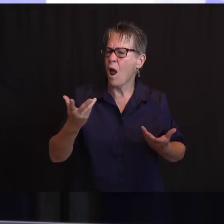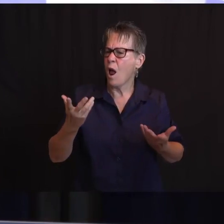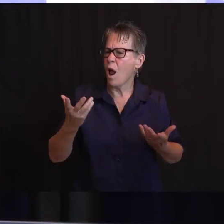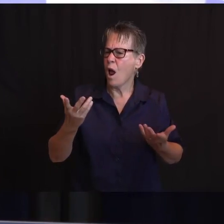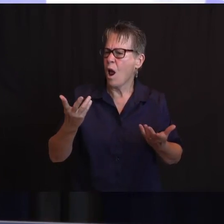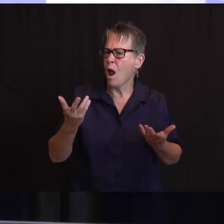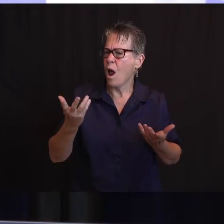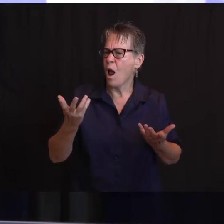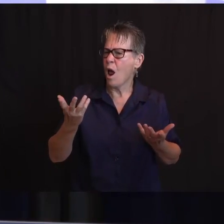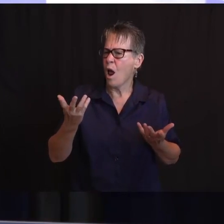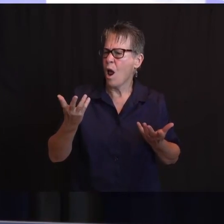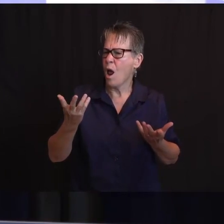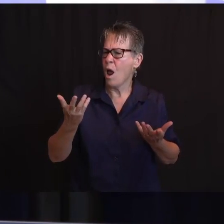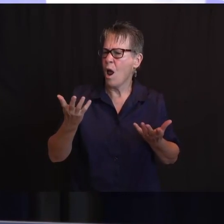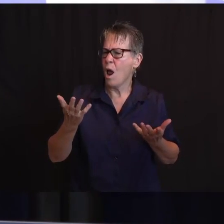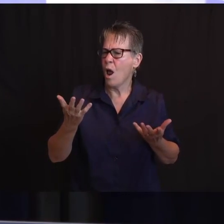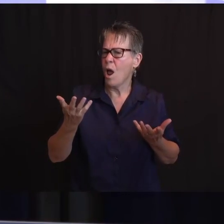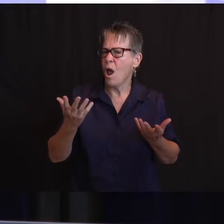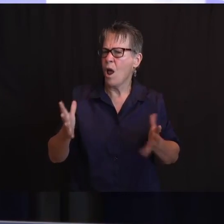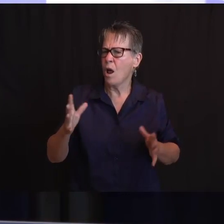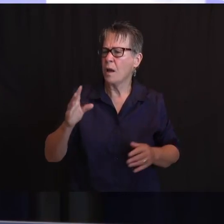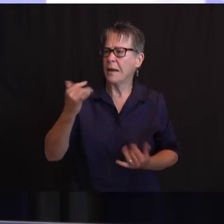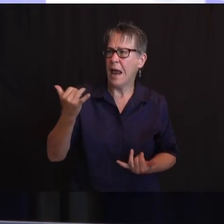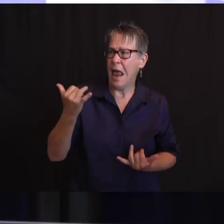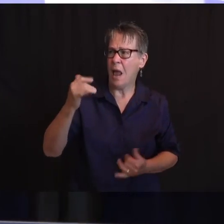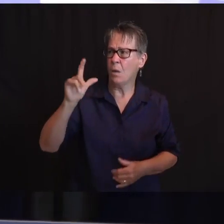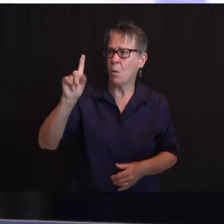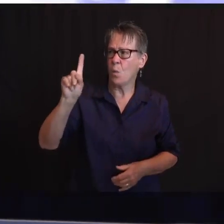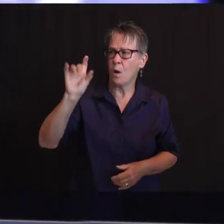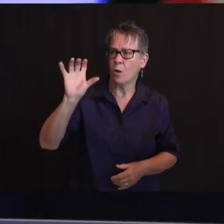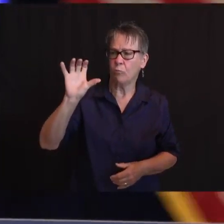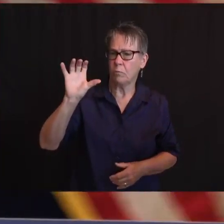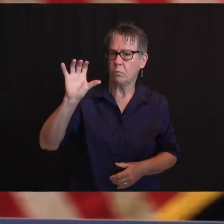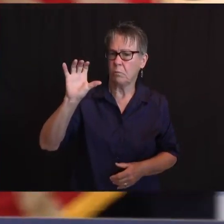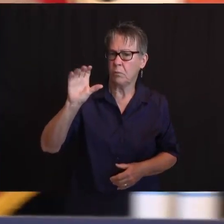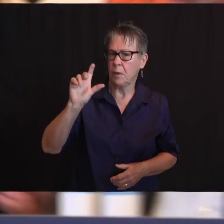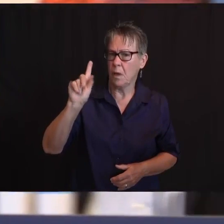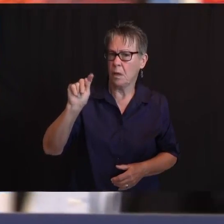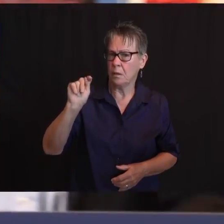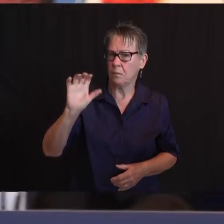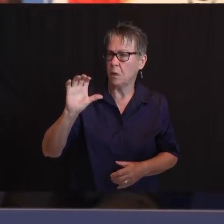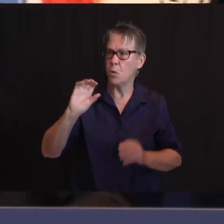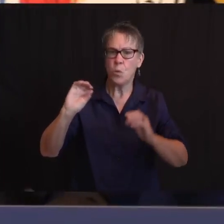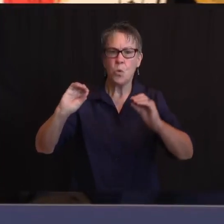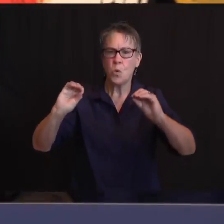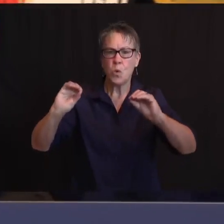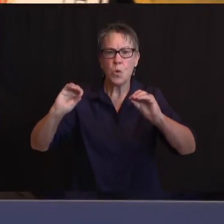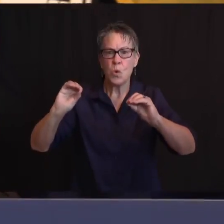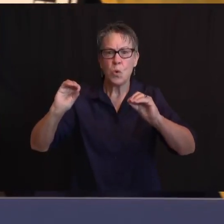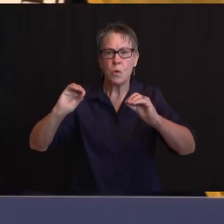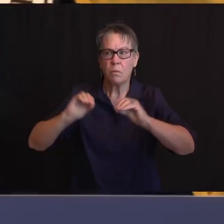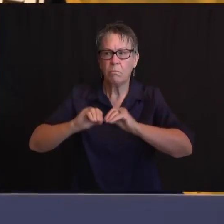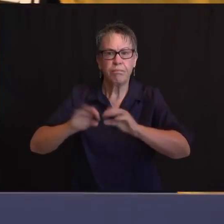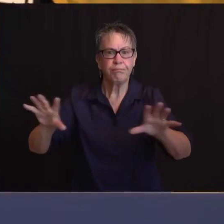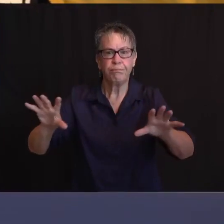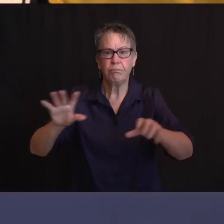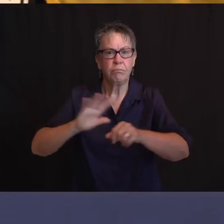first requirements. But I'll get back to you on that. Can you make sure we come back on the specifics? Anything on the map you want to